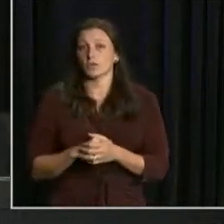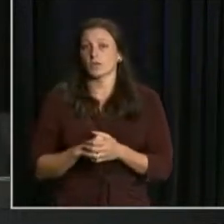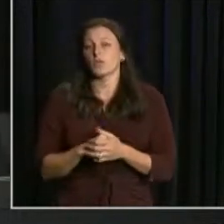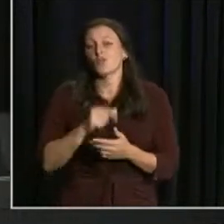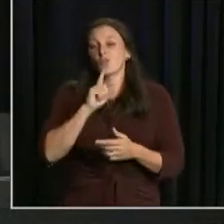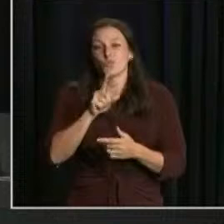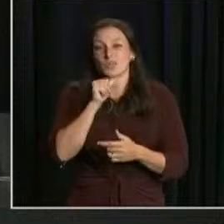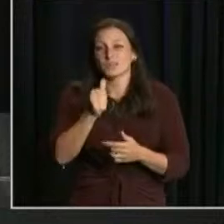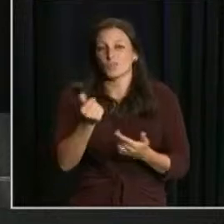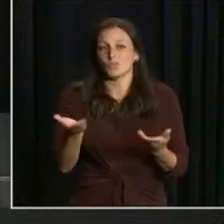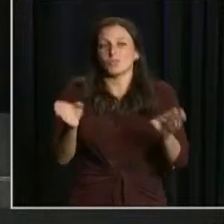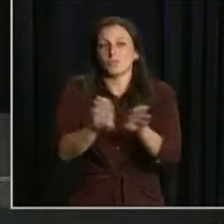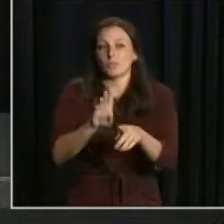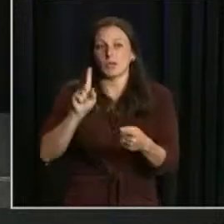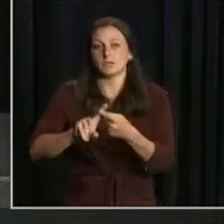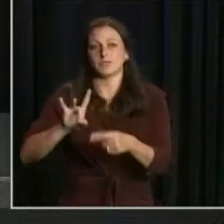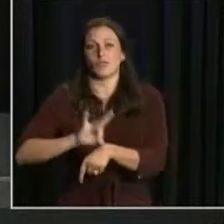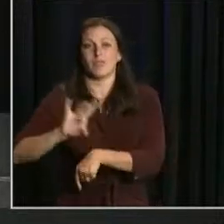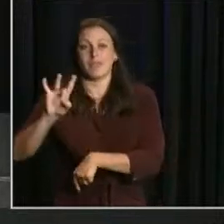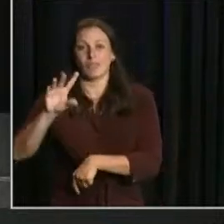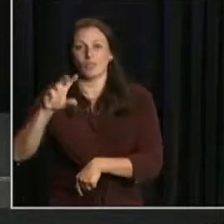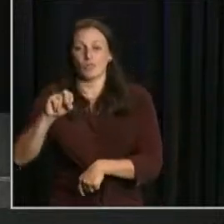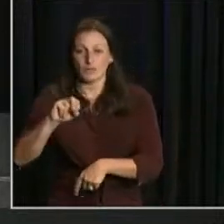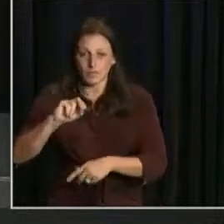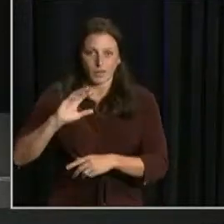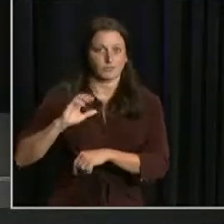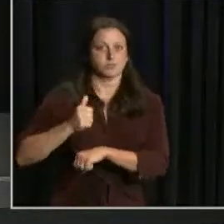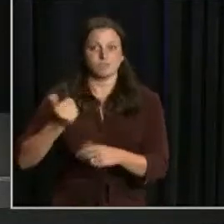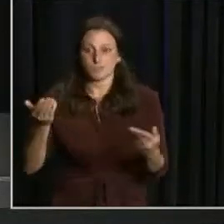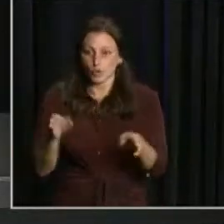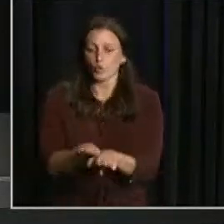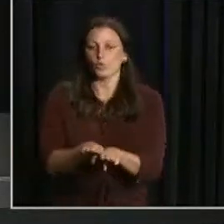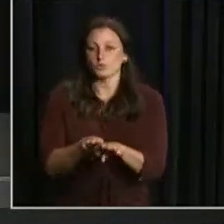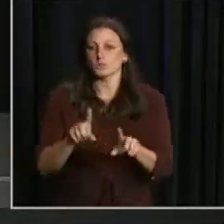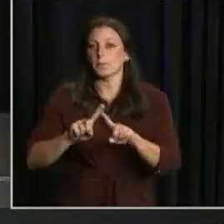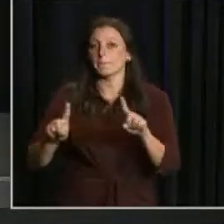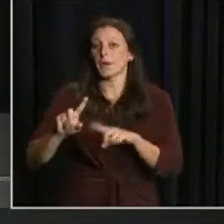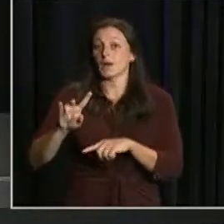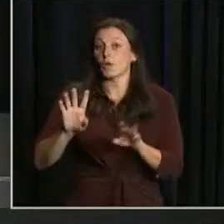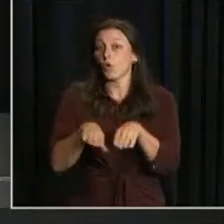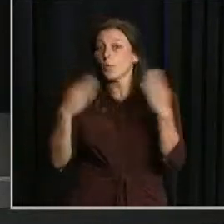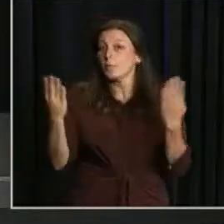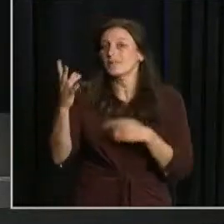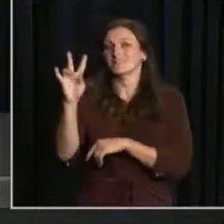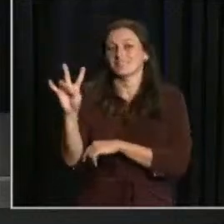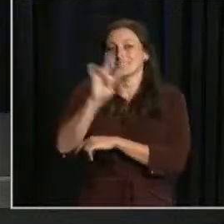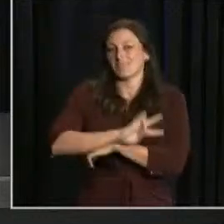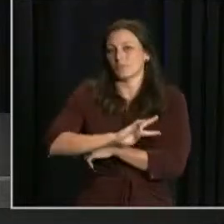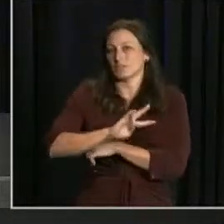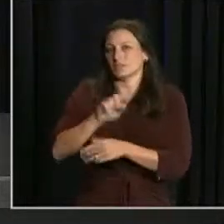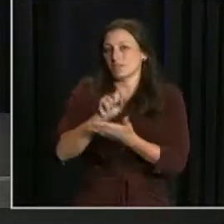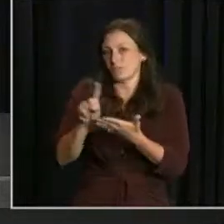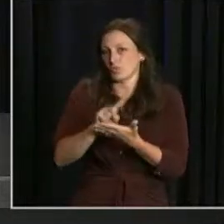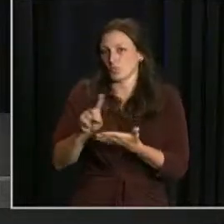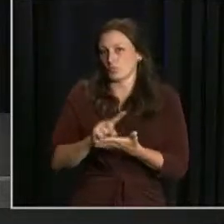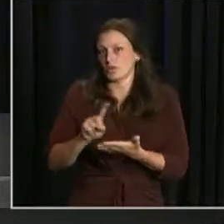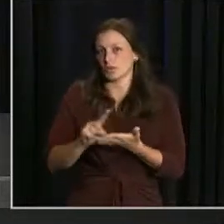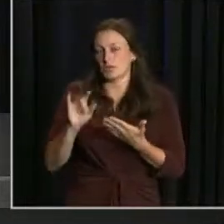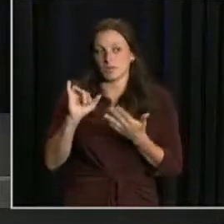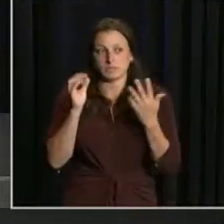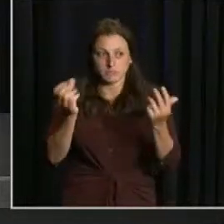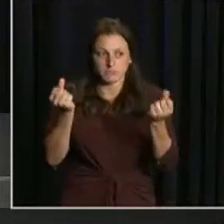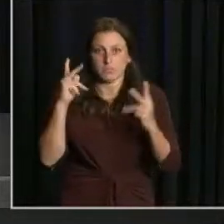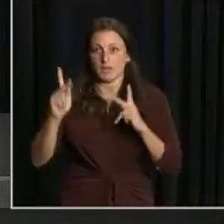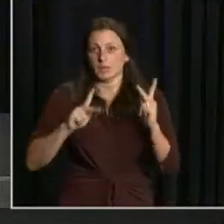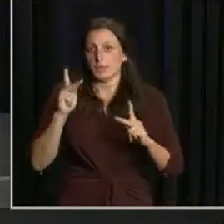8:30 because there's a lot of work to do to be shut down. And it's open 7 days a week. So that's a lot more people. I think